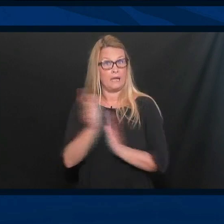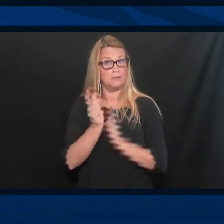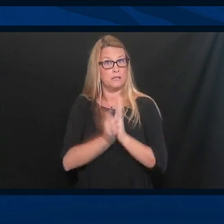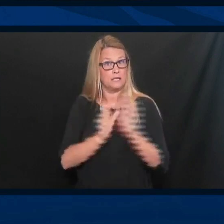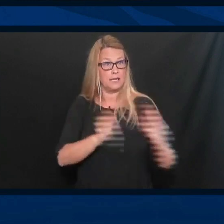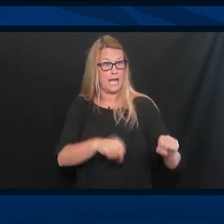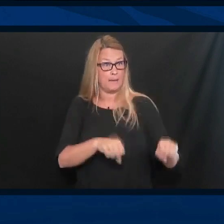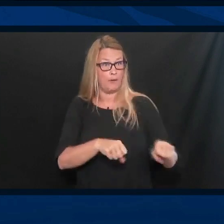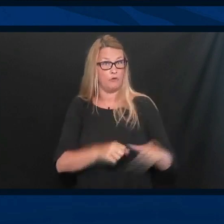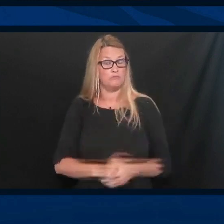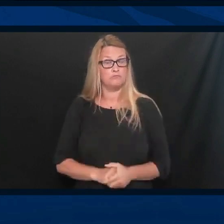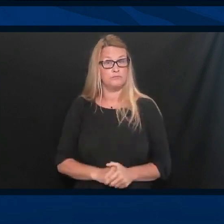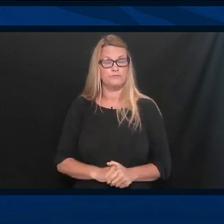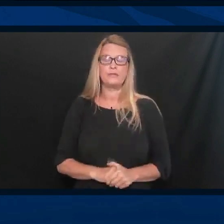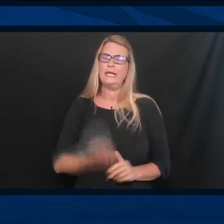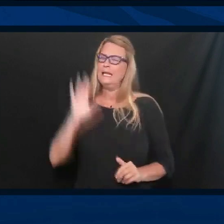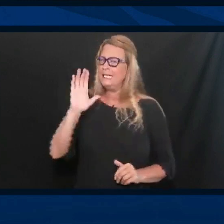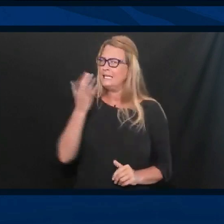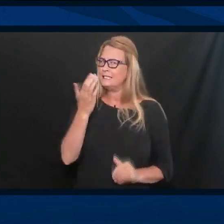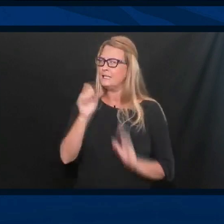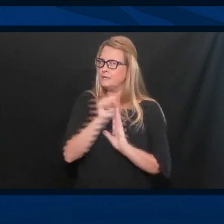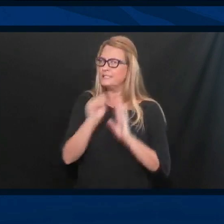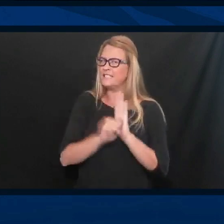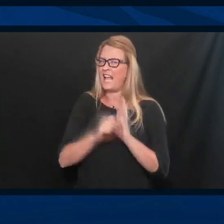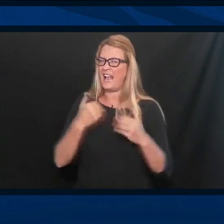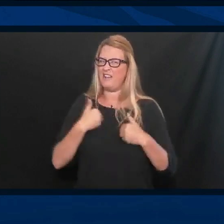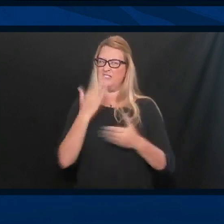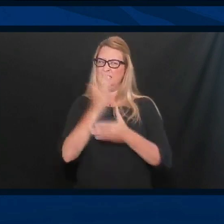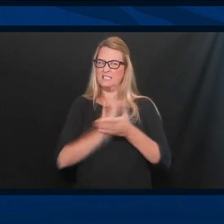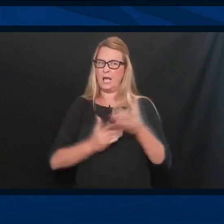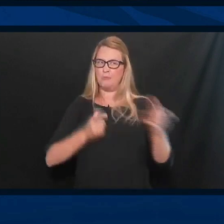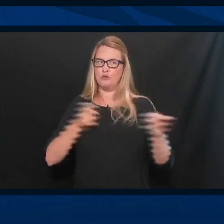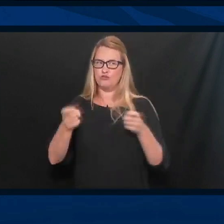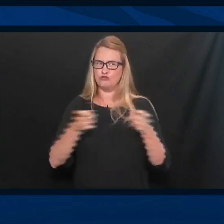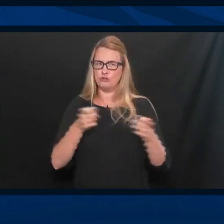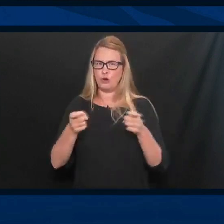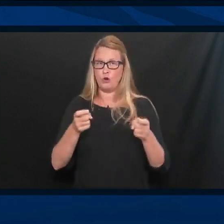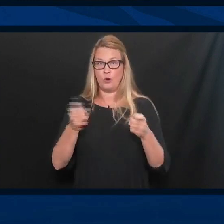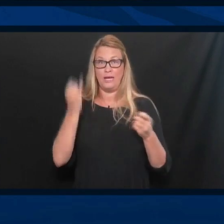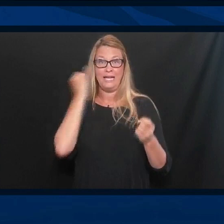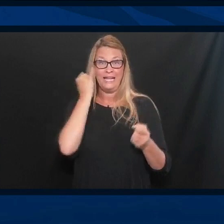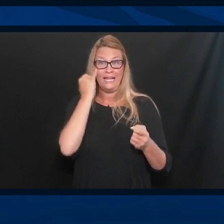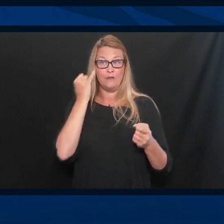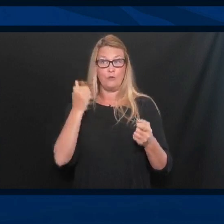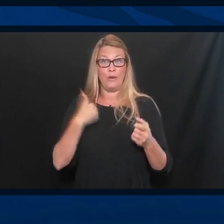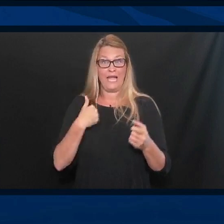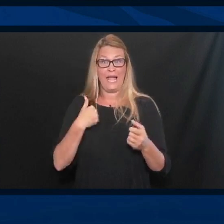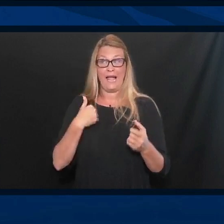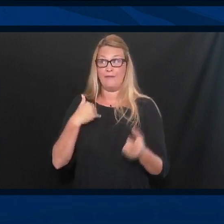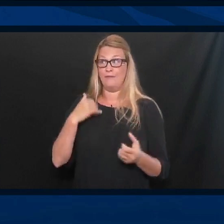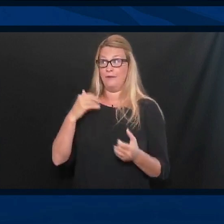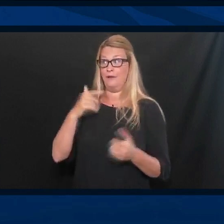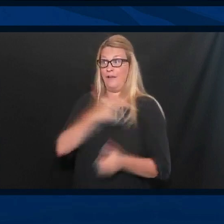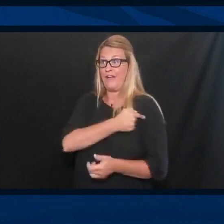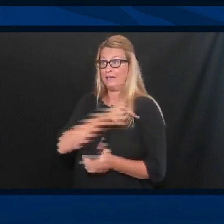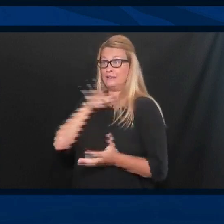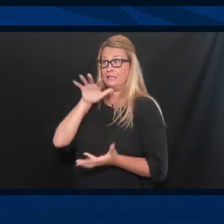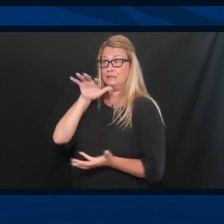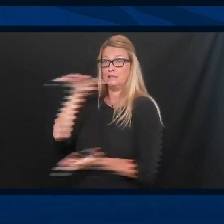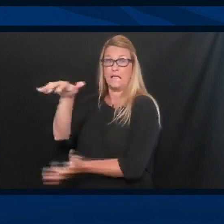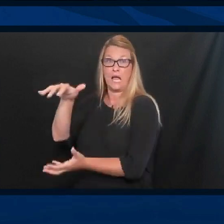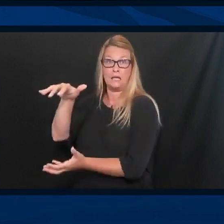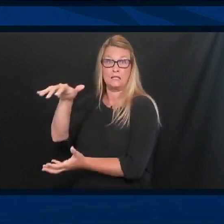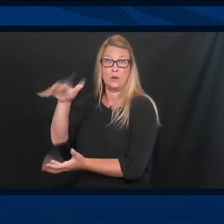so? It seems like the state would have some control over this. If we've got vaccines sitting in cabinets somewhere, give